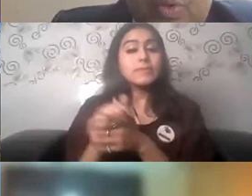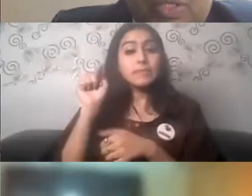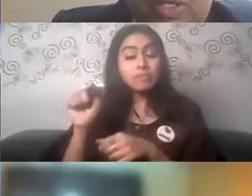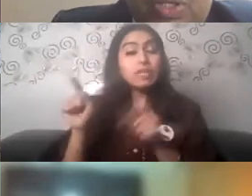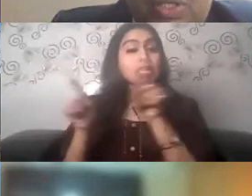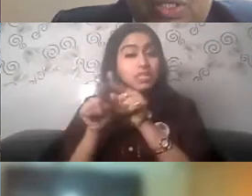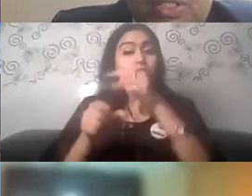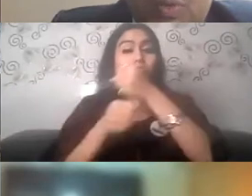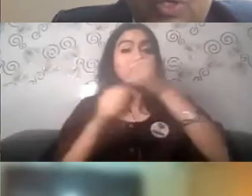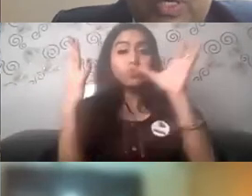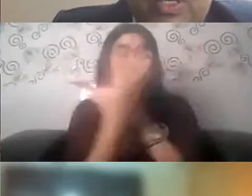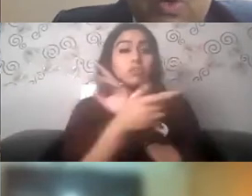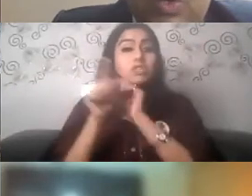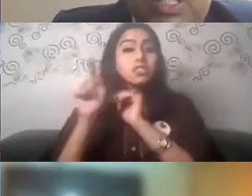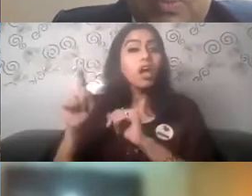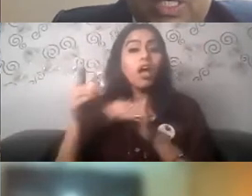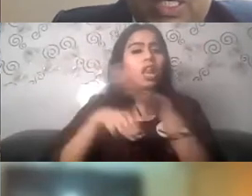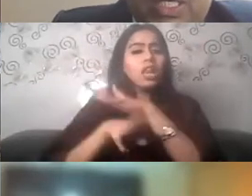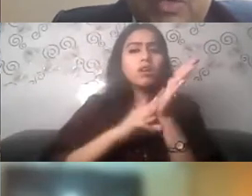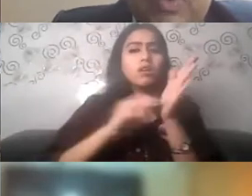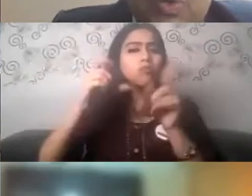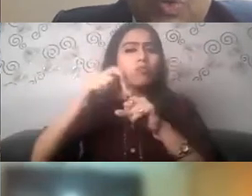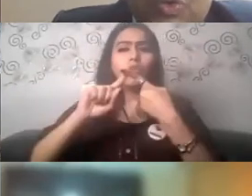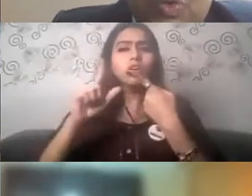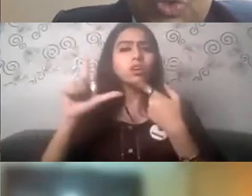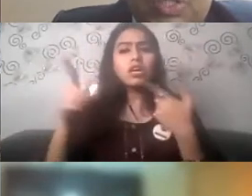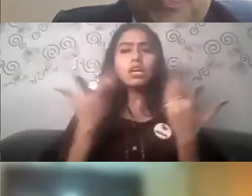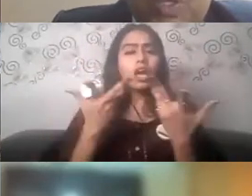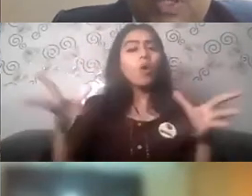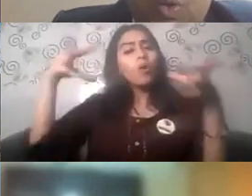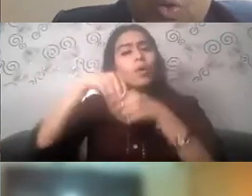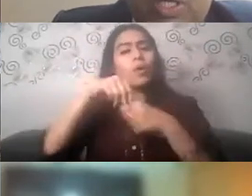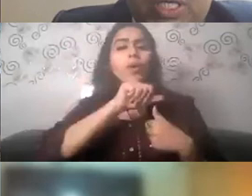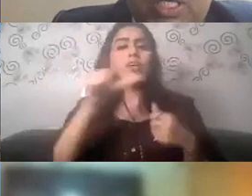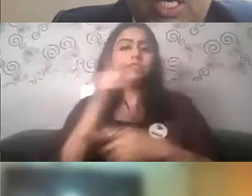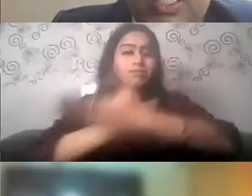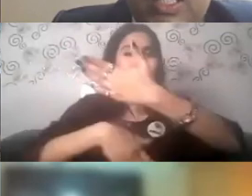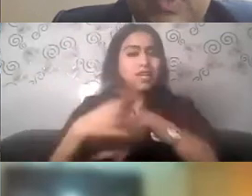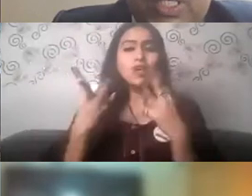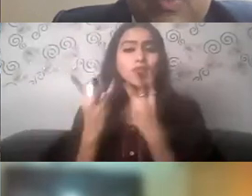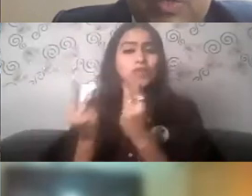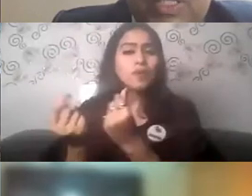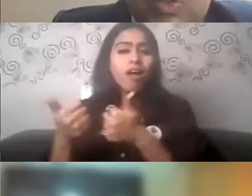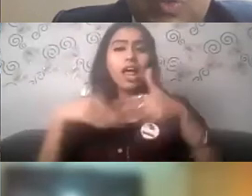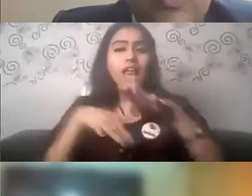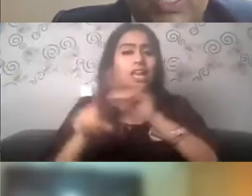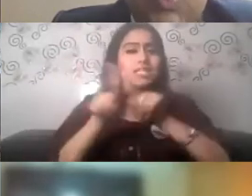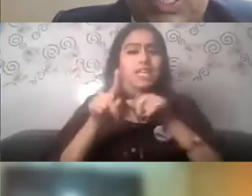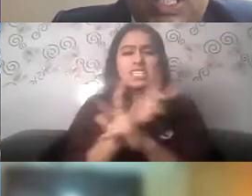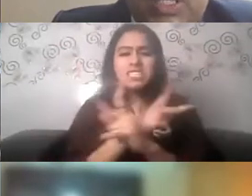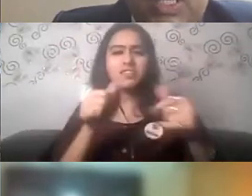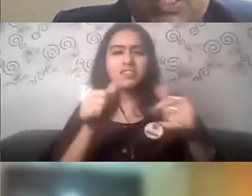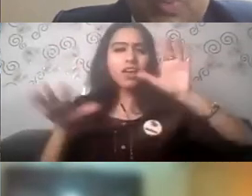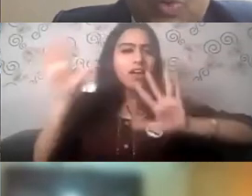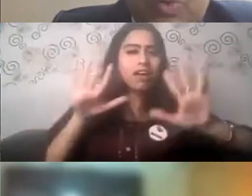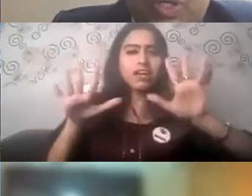is a infrastructure. It's a model where all disability can come with all solutions, with all training and activities will be there. So we are